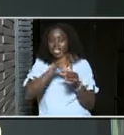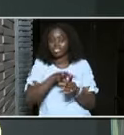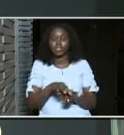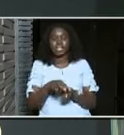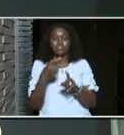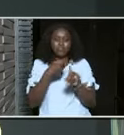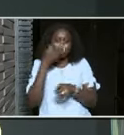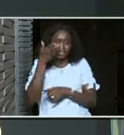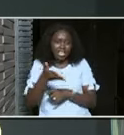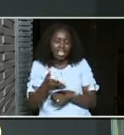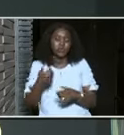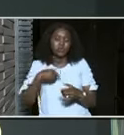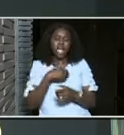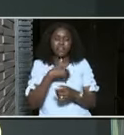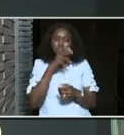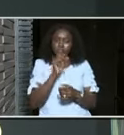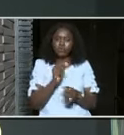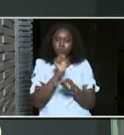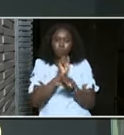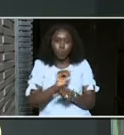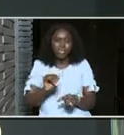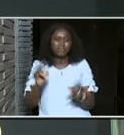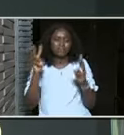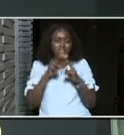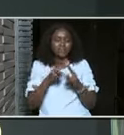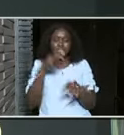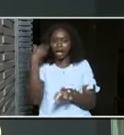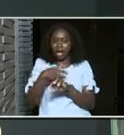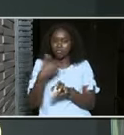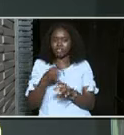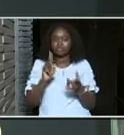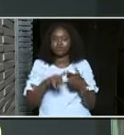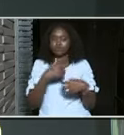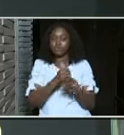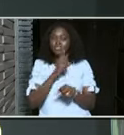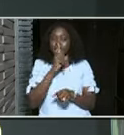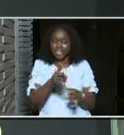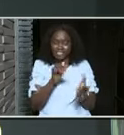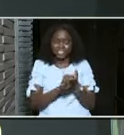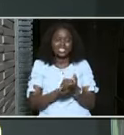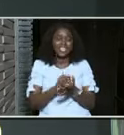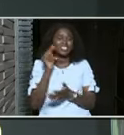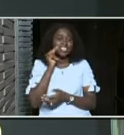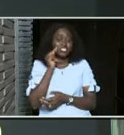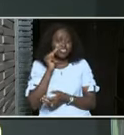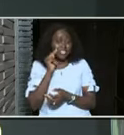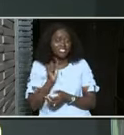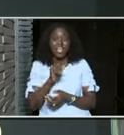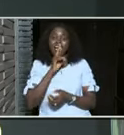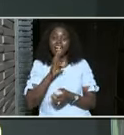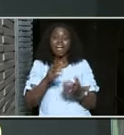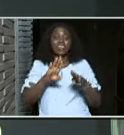very hard to ensure that Nigerians are given